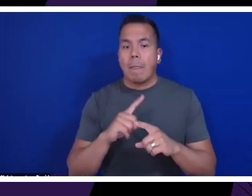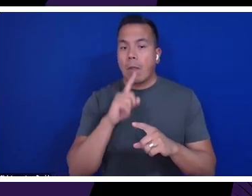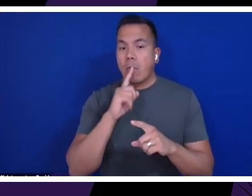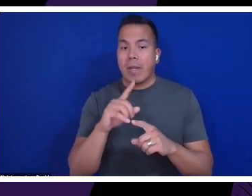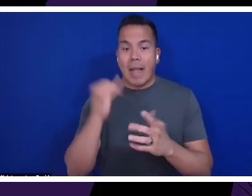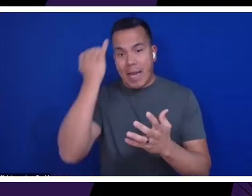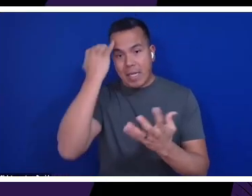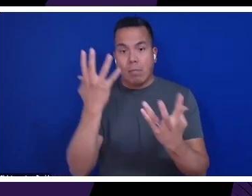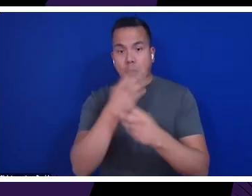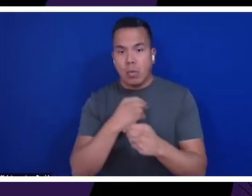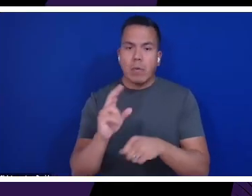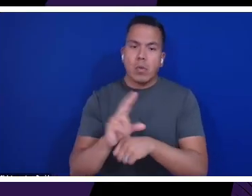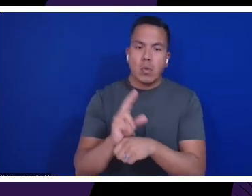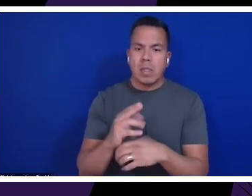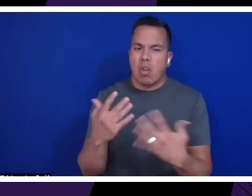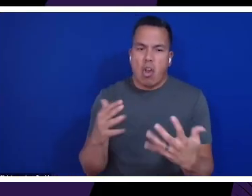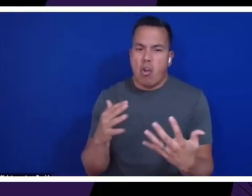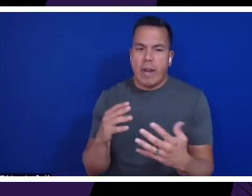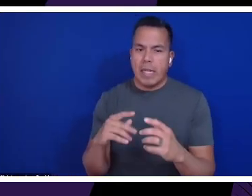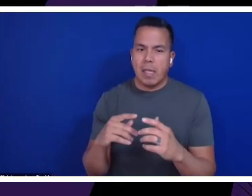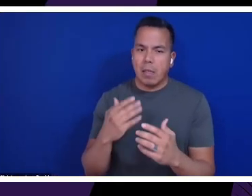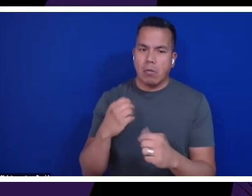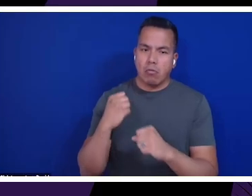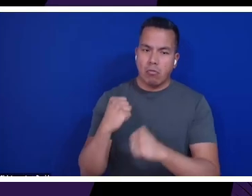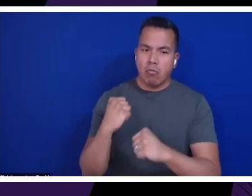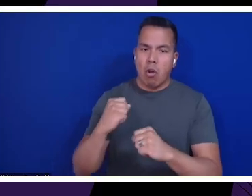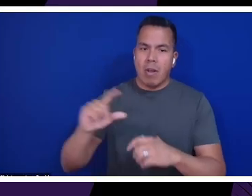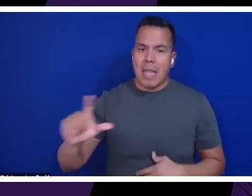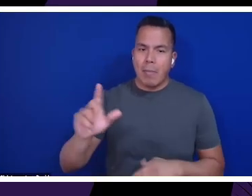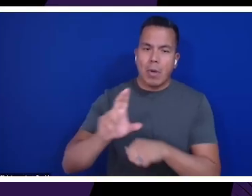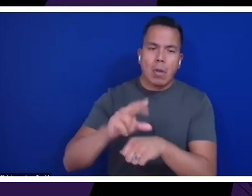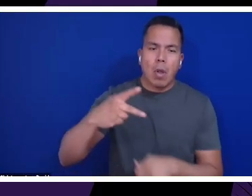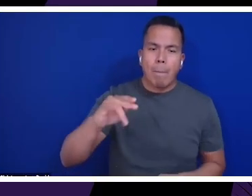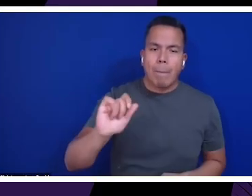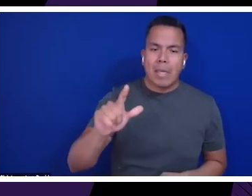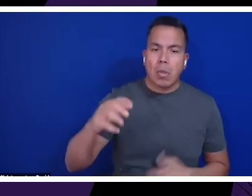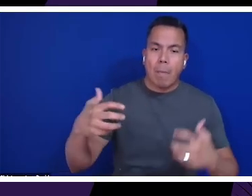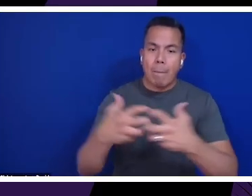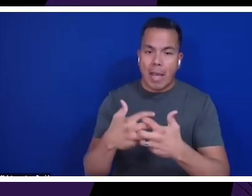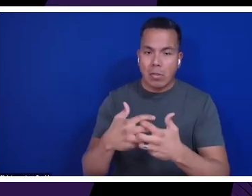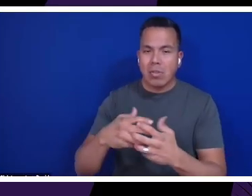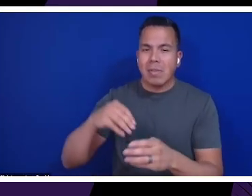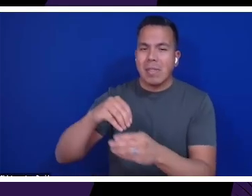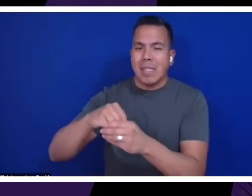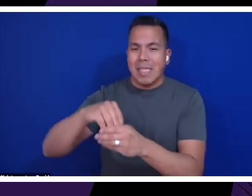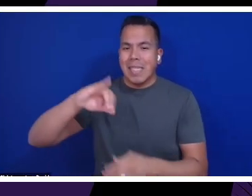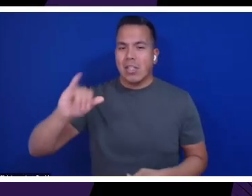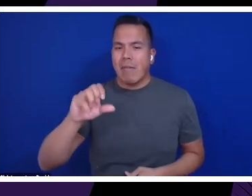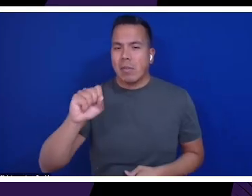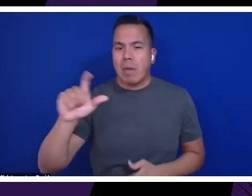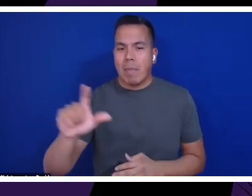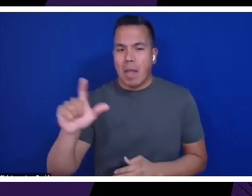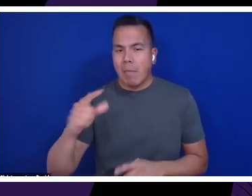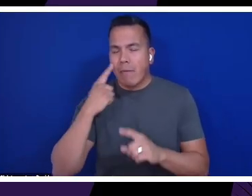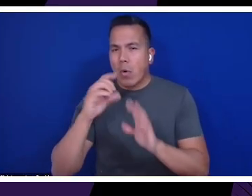library, which was called Pixel Match, which is a JavaScript library for image comparison, and extract it into the standalone NPM